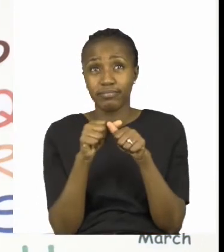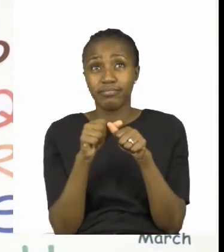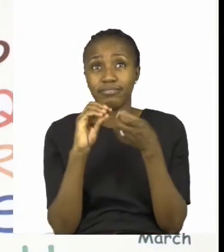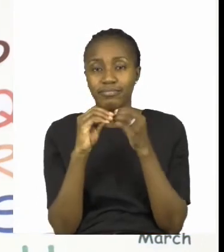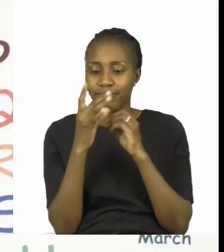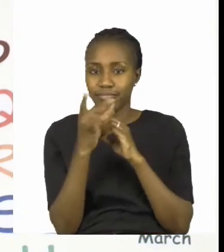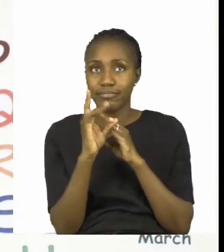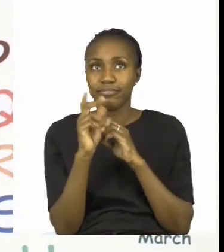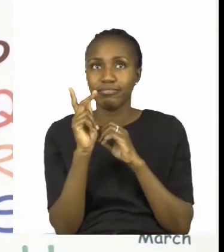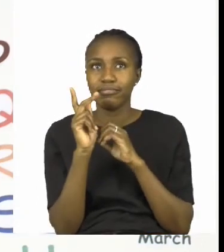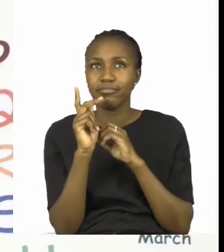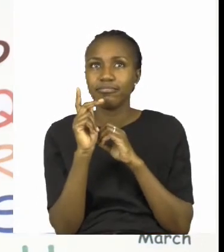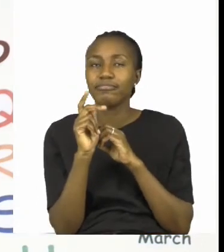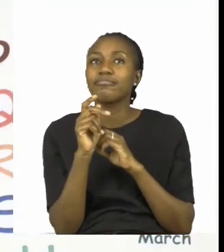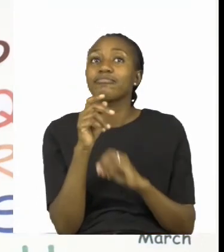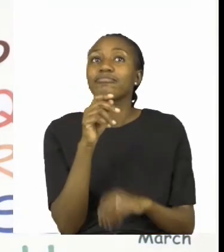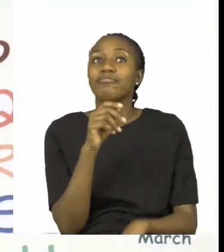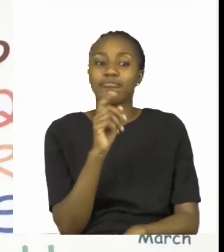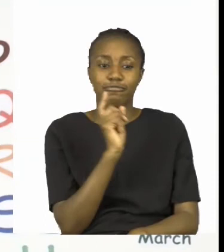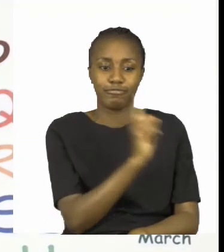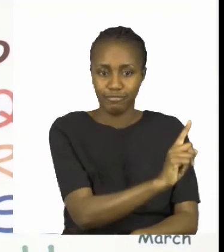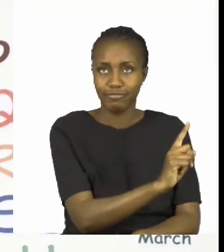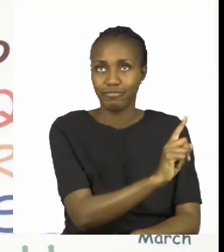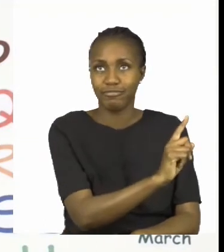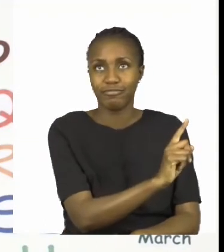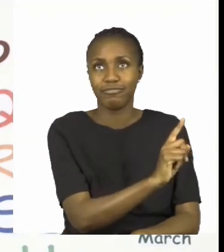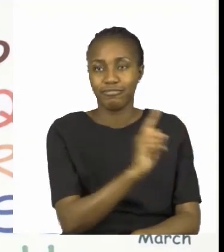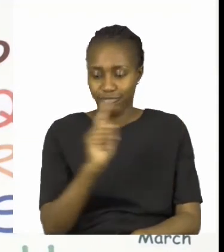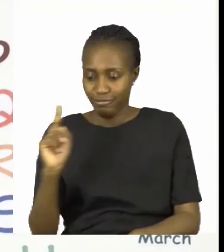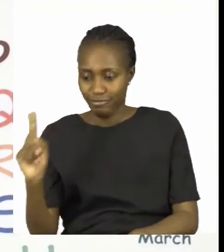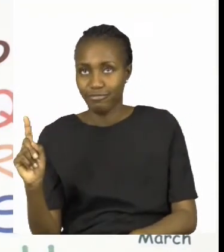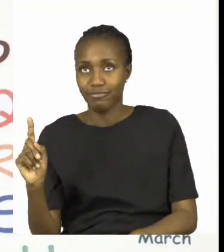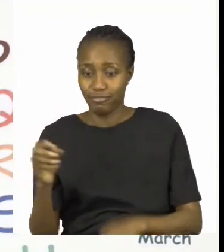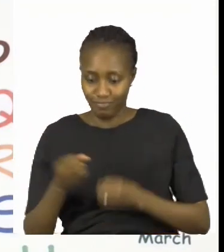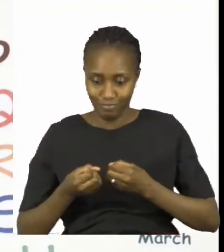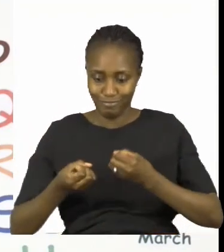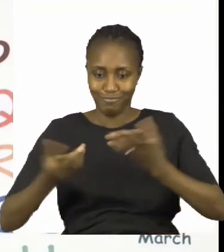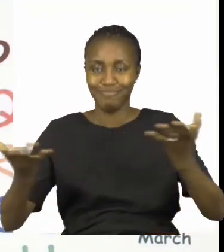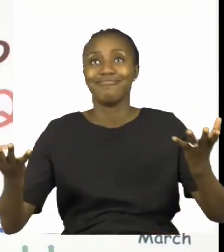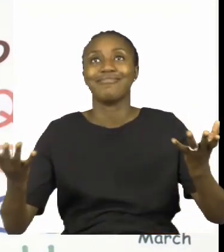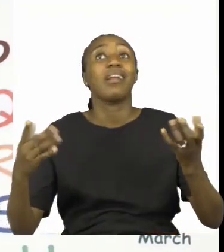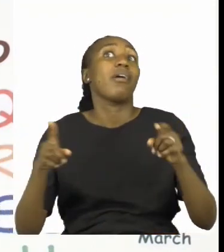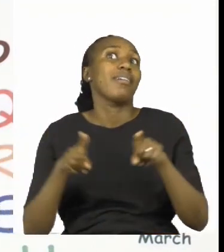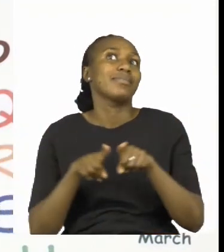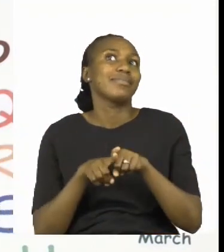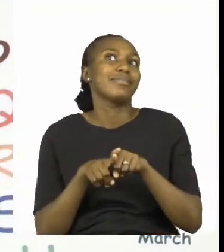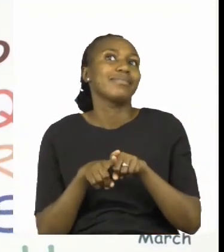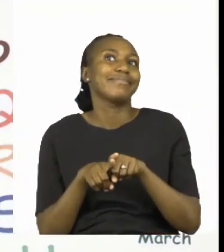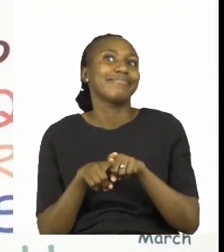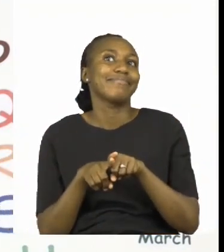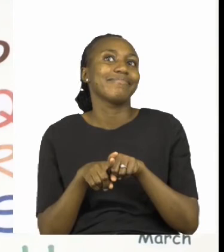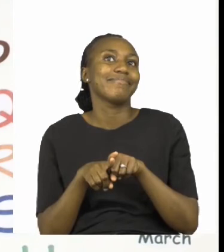So we can say 7 and 8. Now all